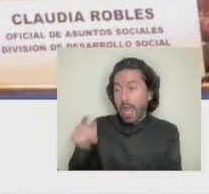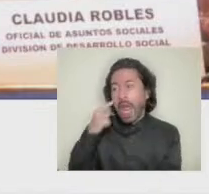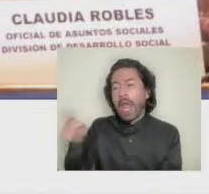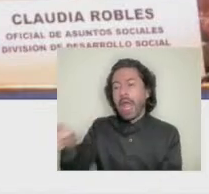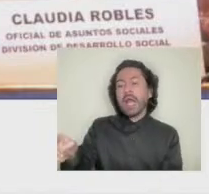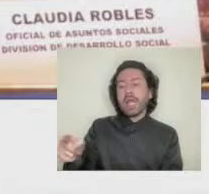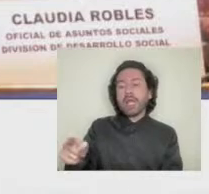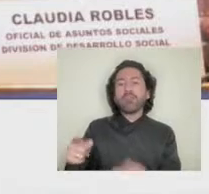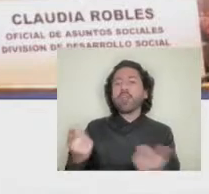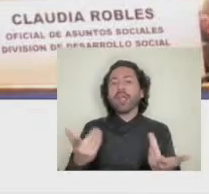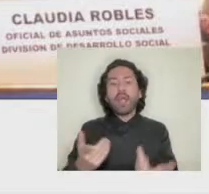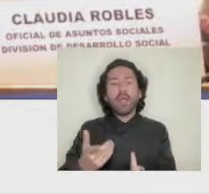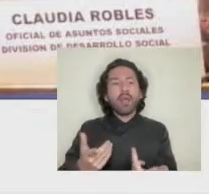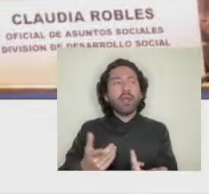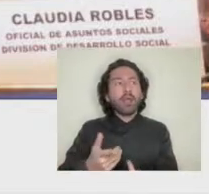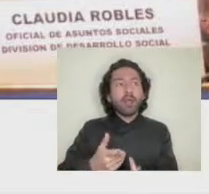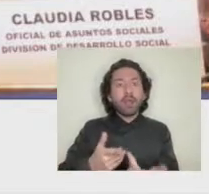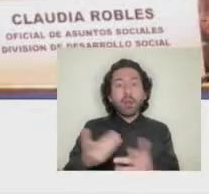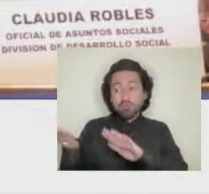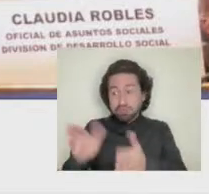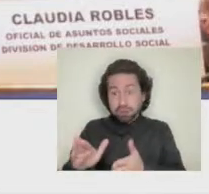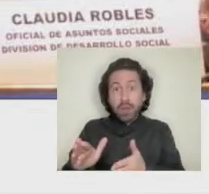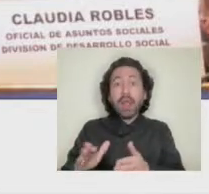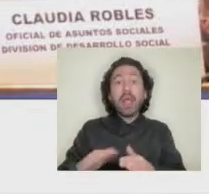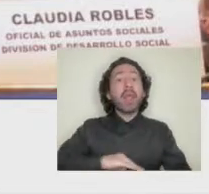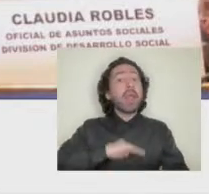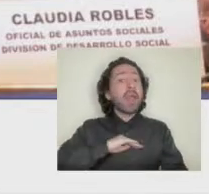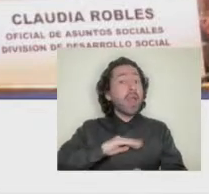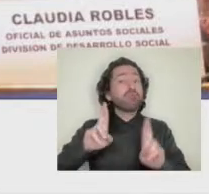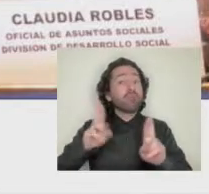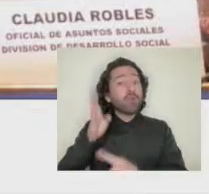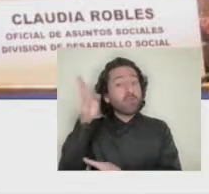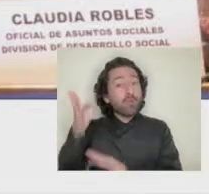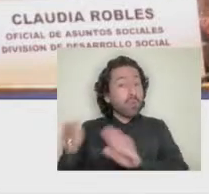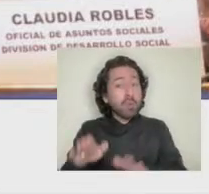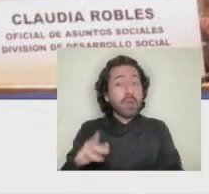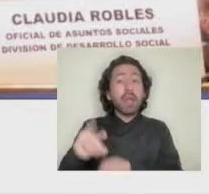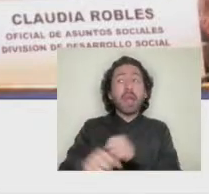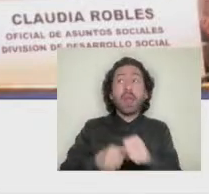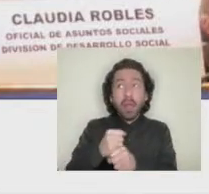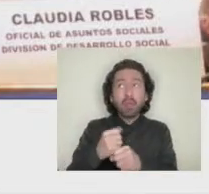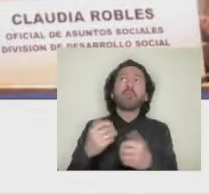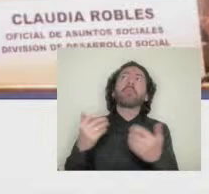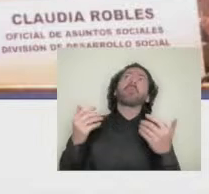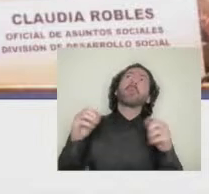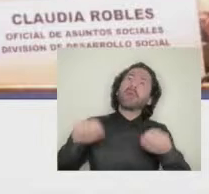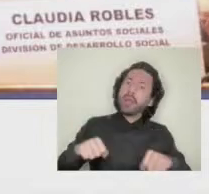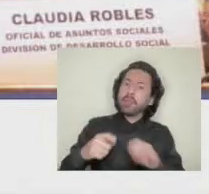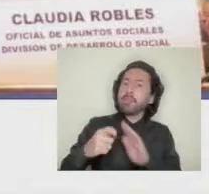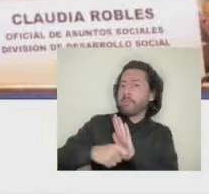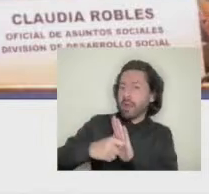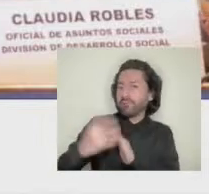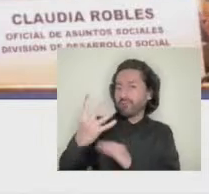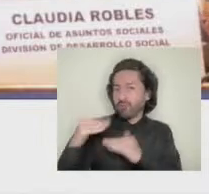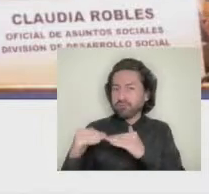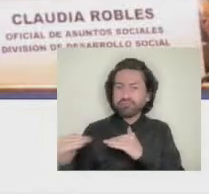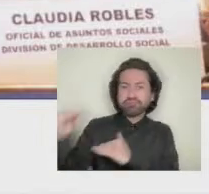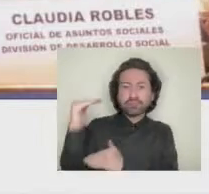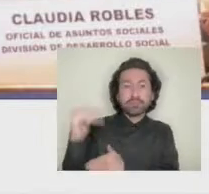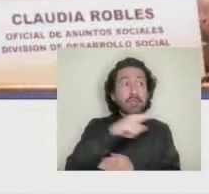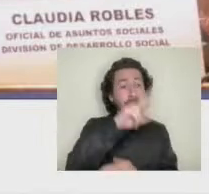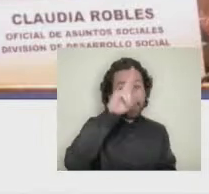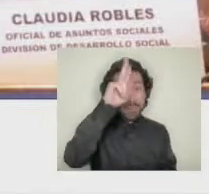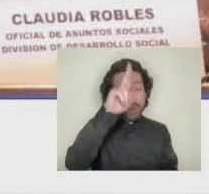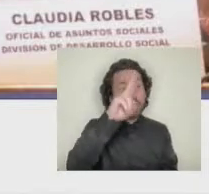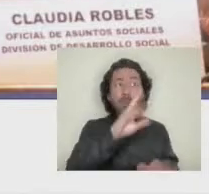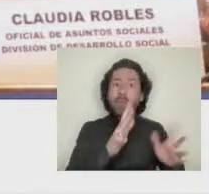beneficiaries would have 4 months in average of more life expectancy. And in Peru, those